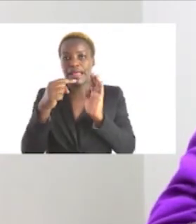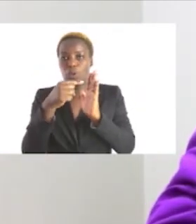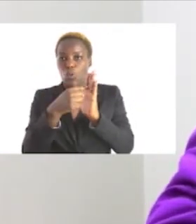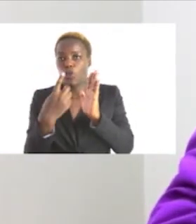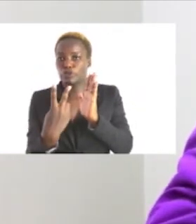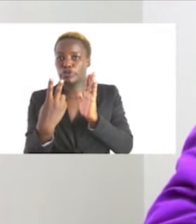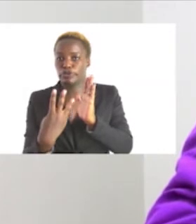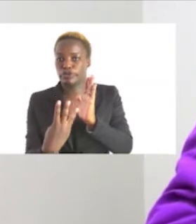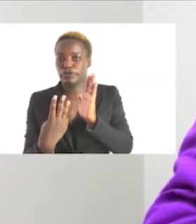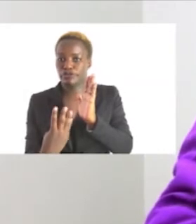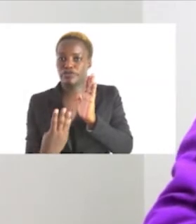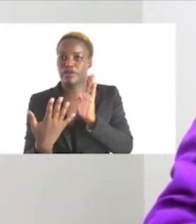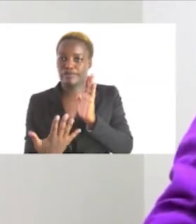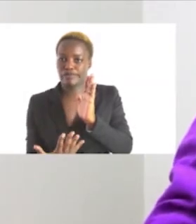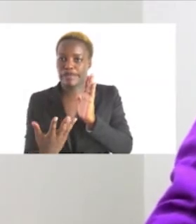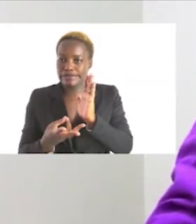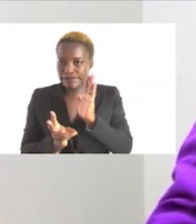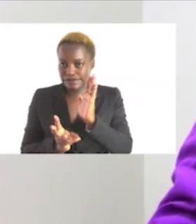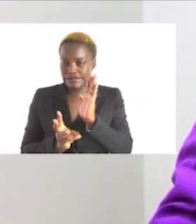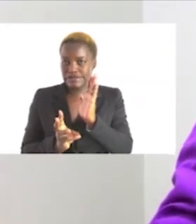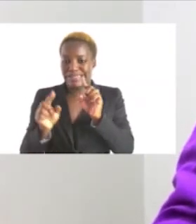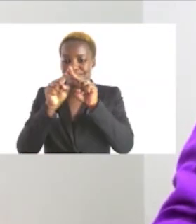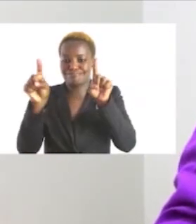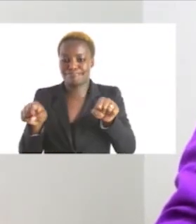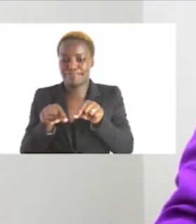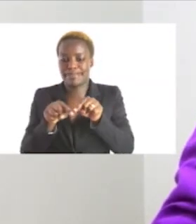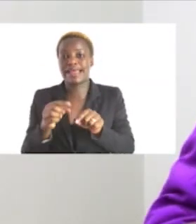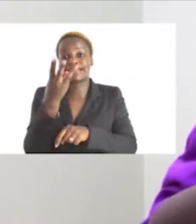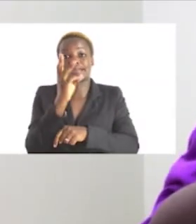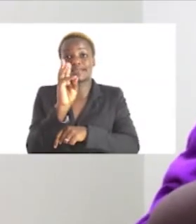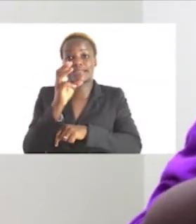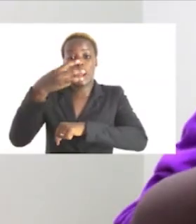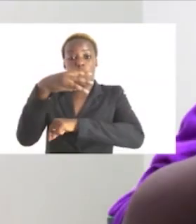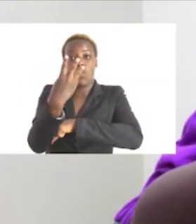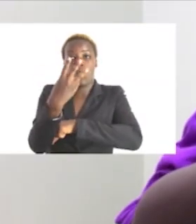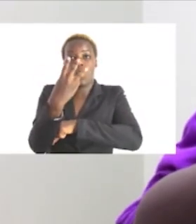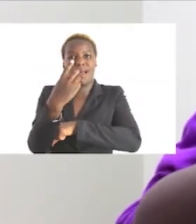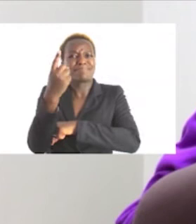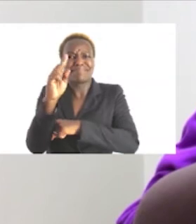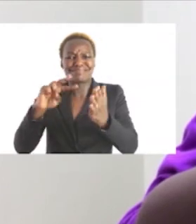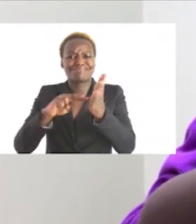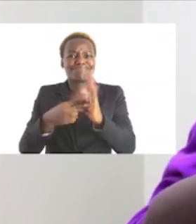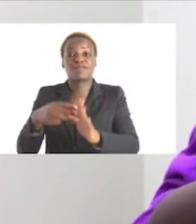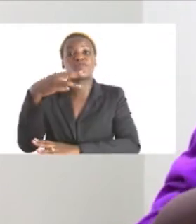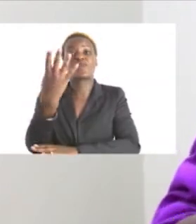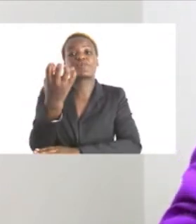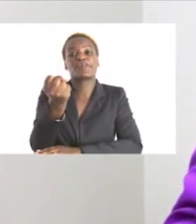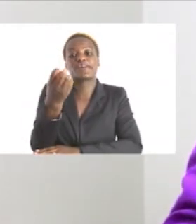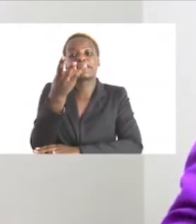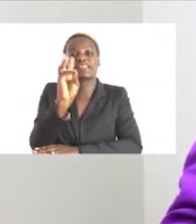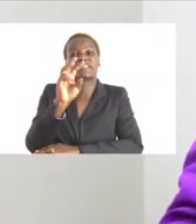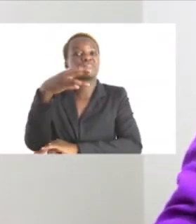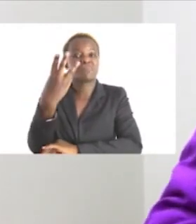1, 2, 3, 4, 5, 6 boxes. We have 6 boxes, but it doesn't necessarily mean that we have